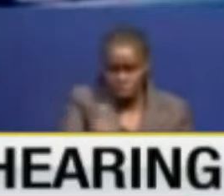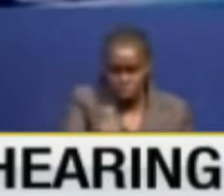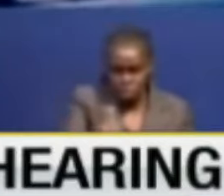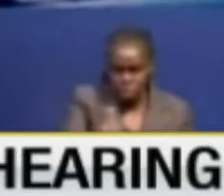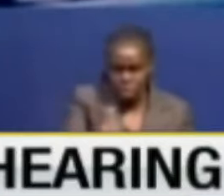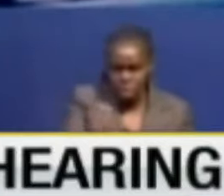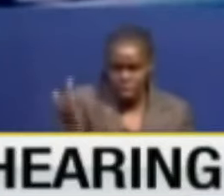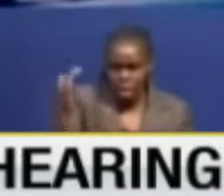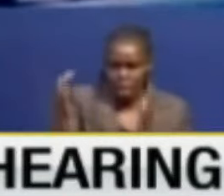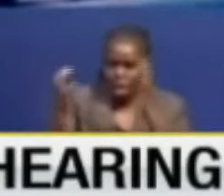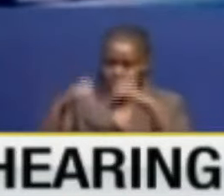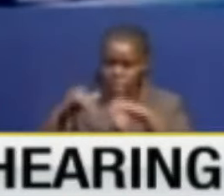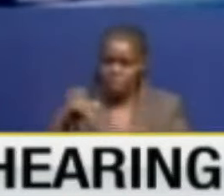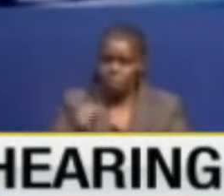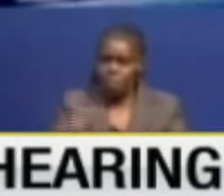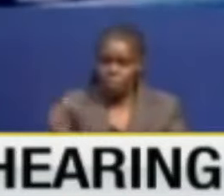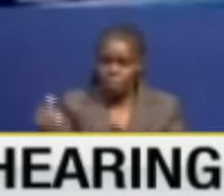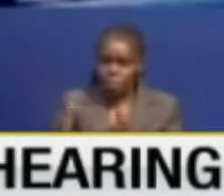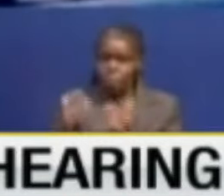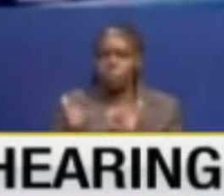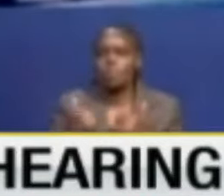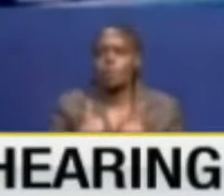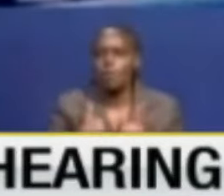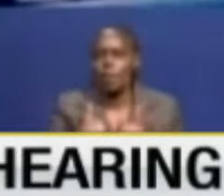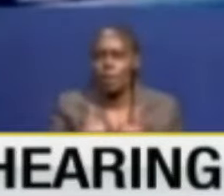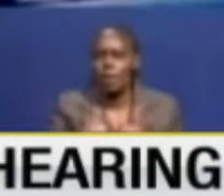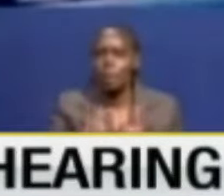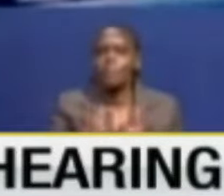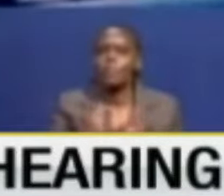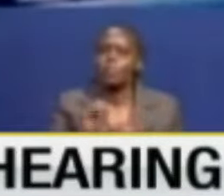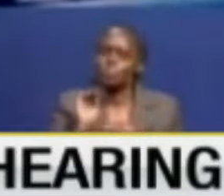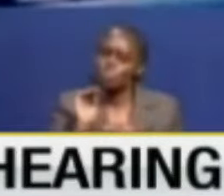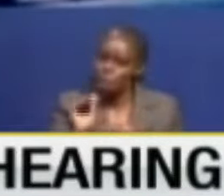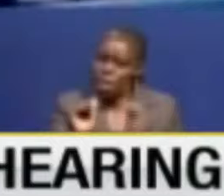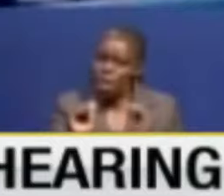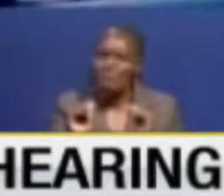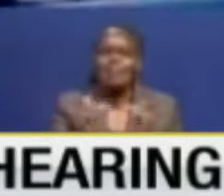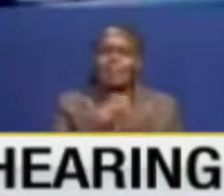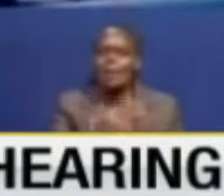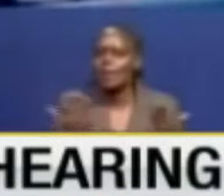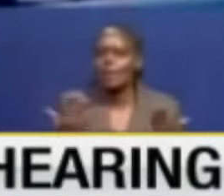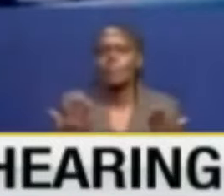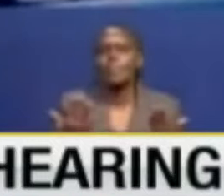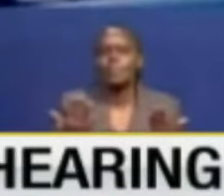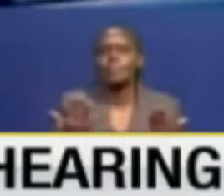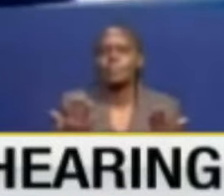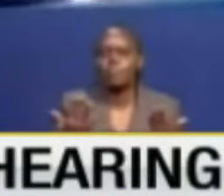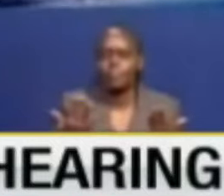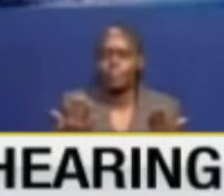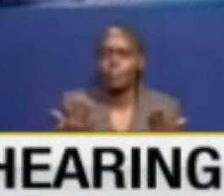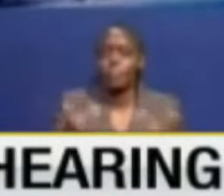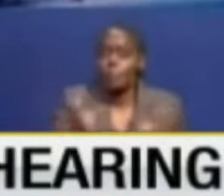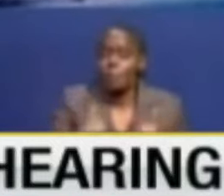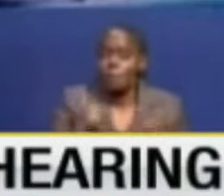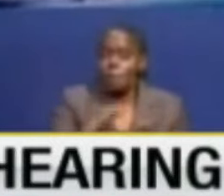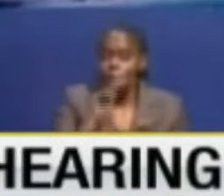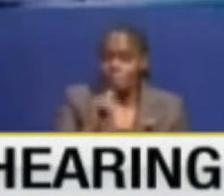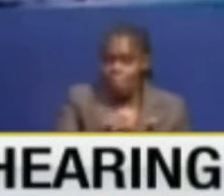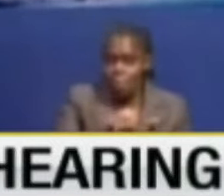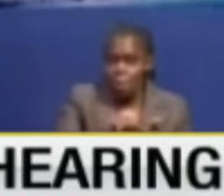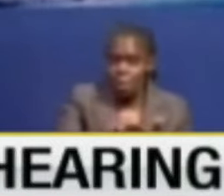Assembly side will have an opportunity to test whatever theories and hypotheses that they have about